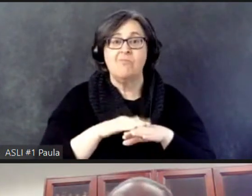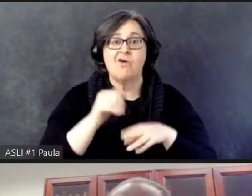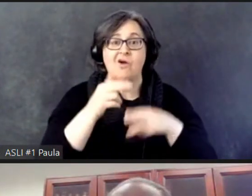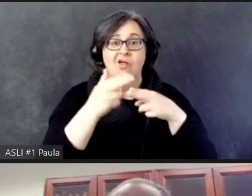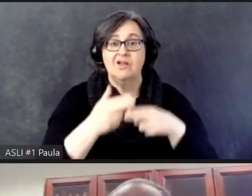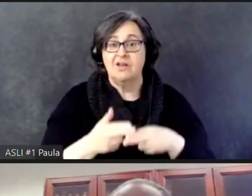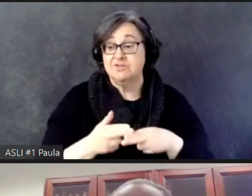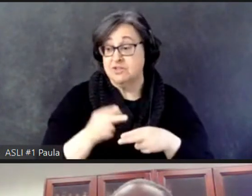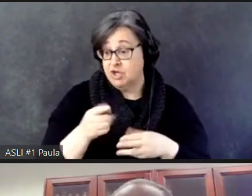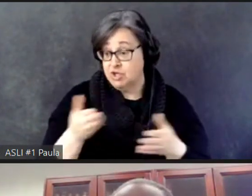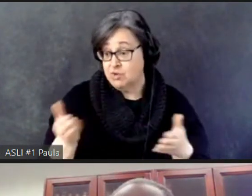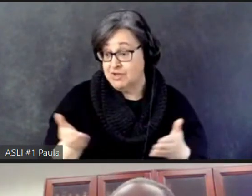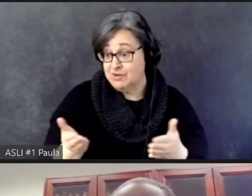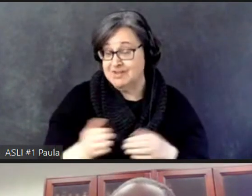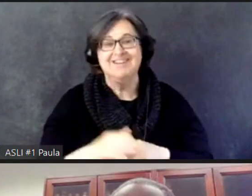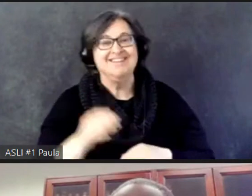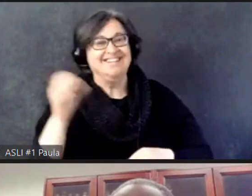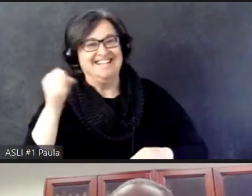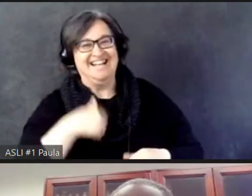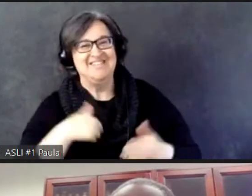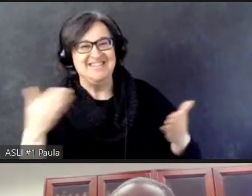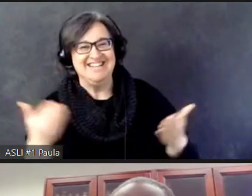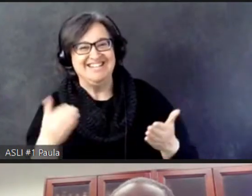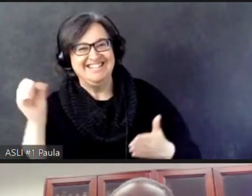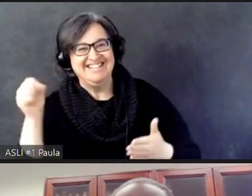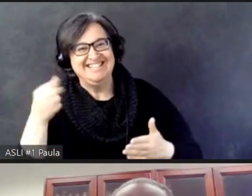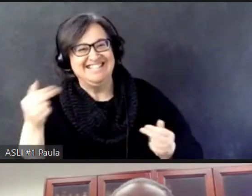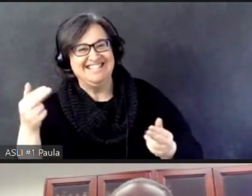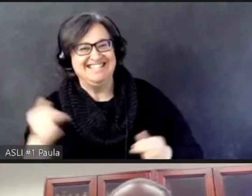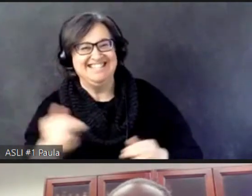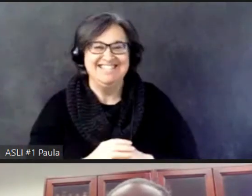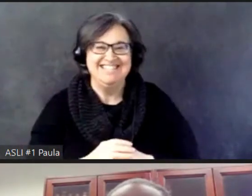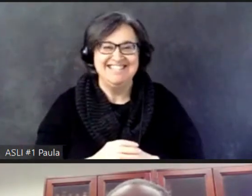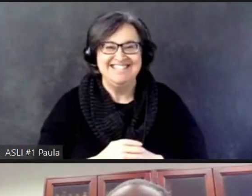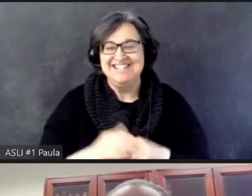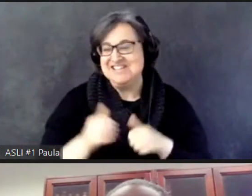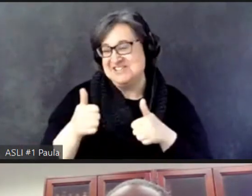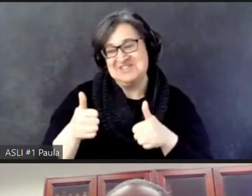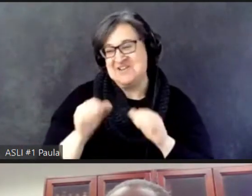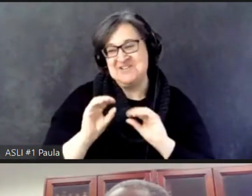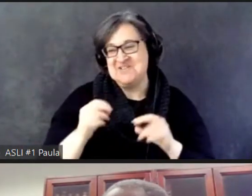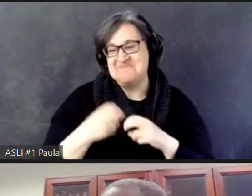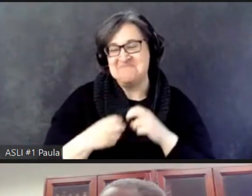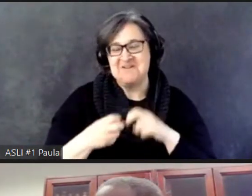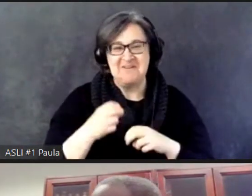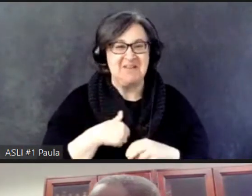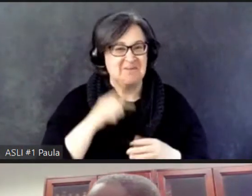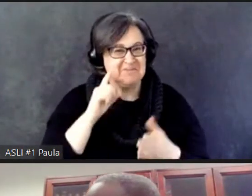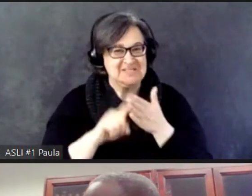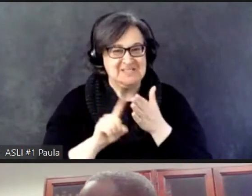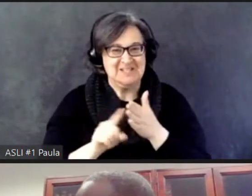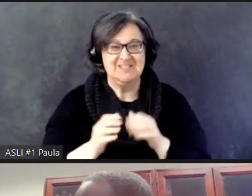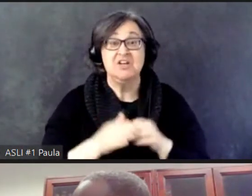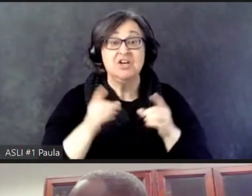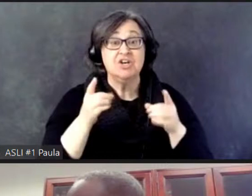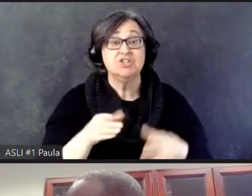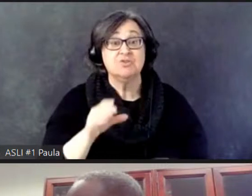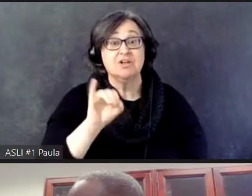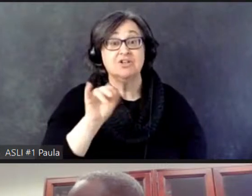vote. Are you here? Yes, here. Okay, that's great, no problem, just double checking. Director